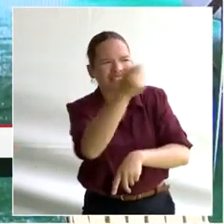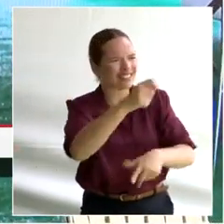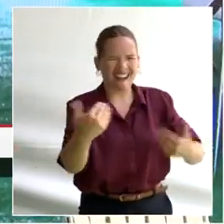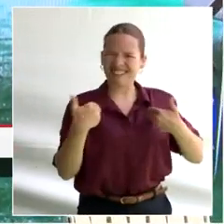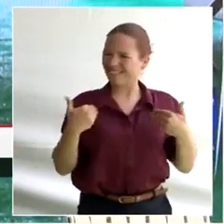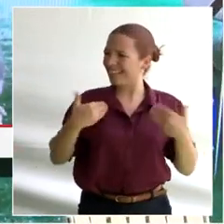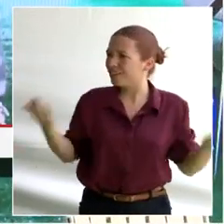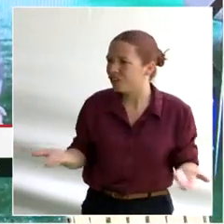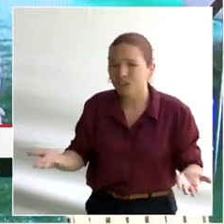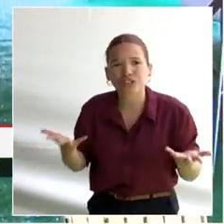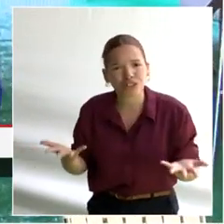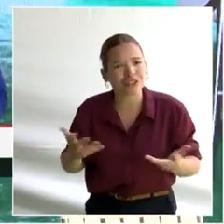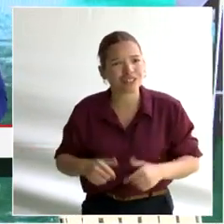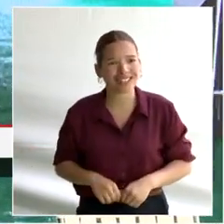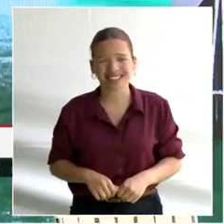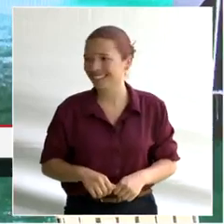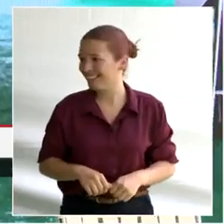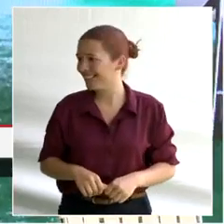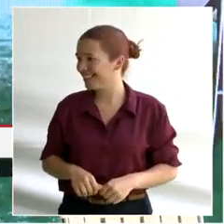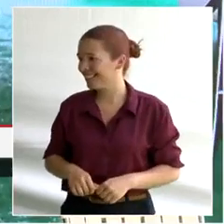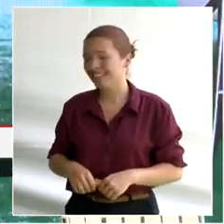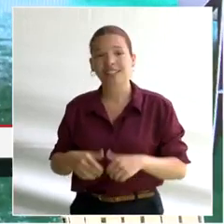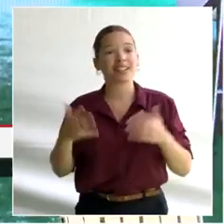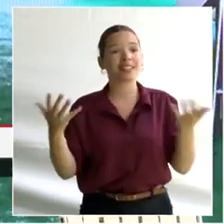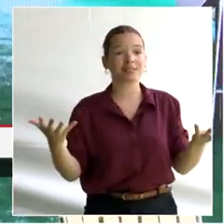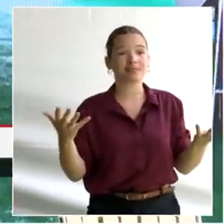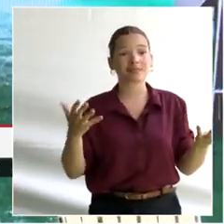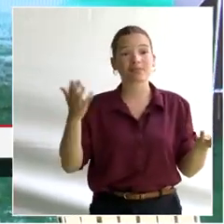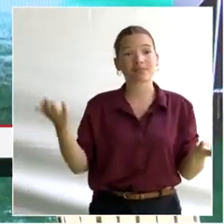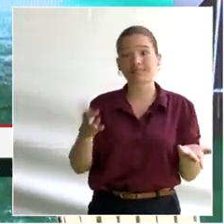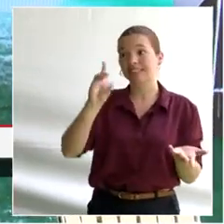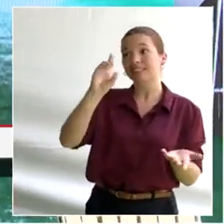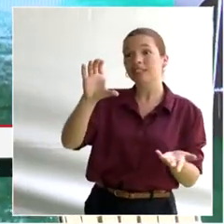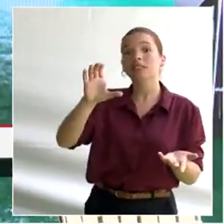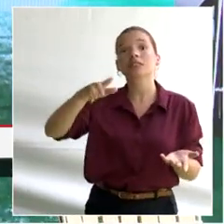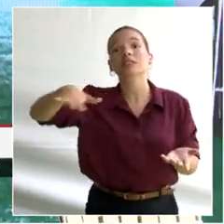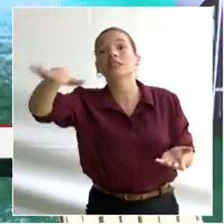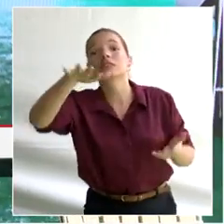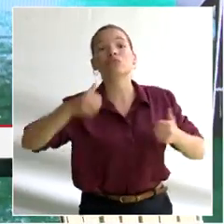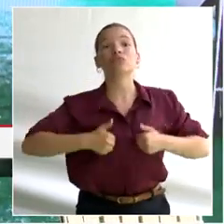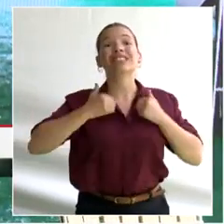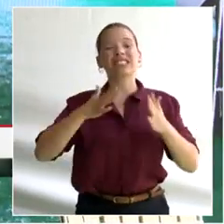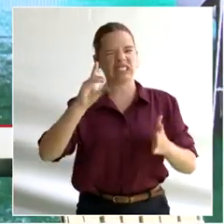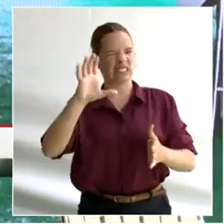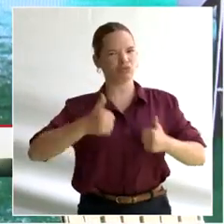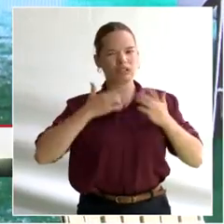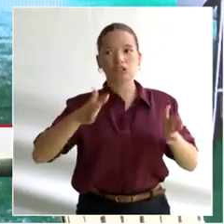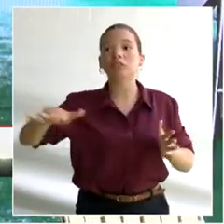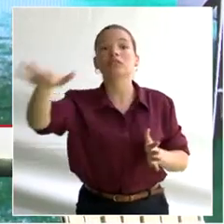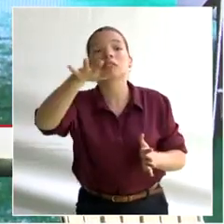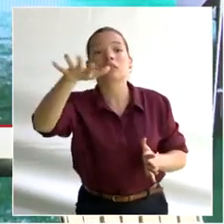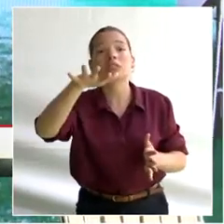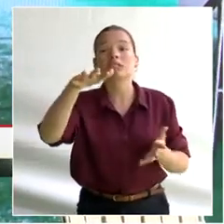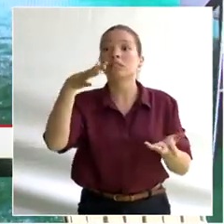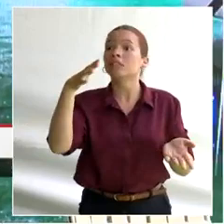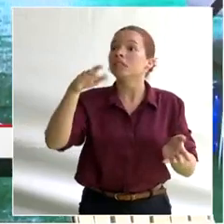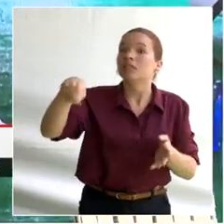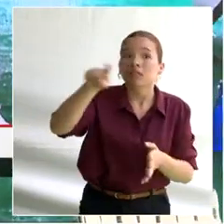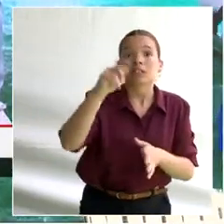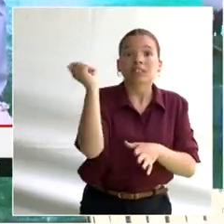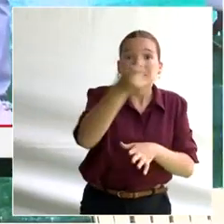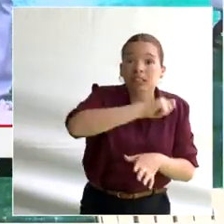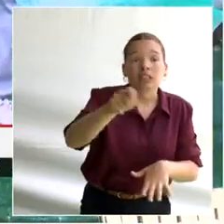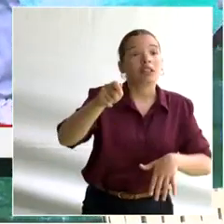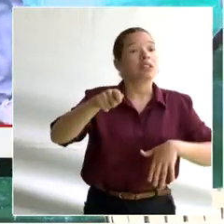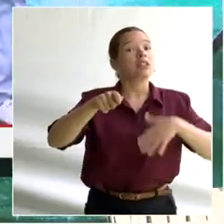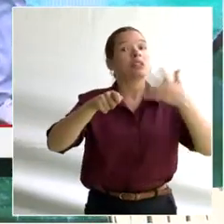as people in D.C. like to know, you're going to get tennis, but you're also going to get a scene. And we are standing in the middle of a